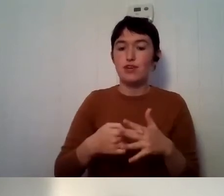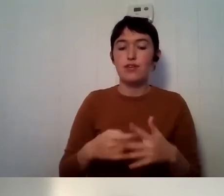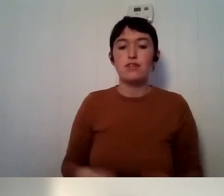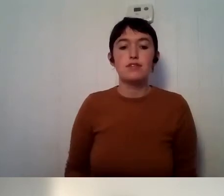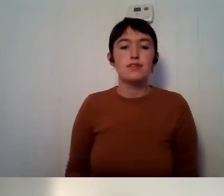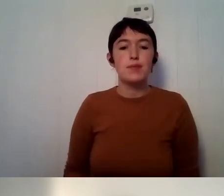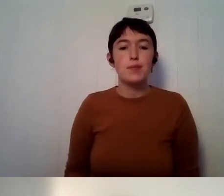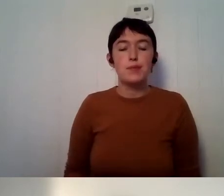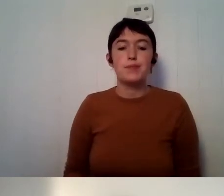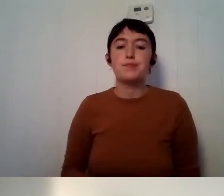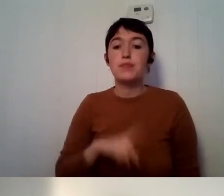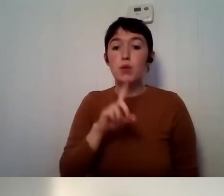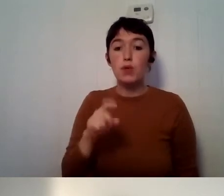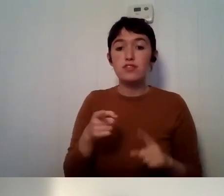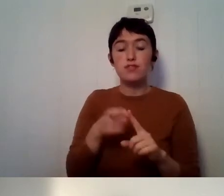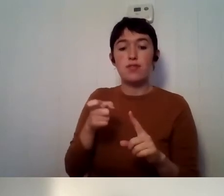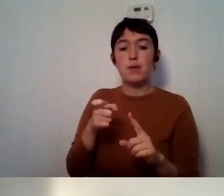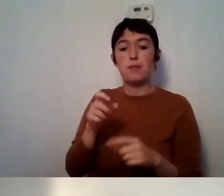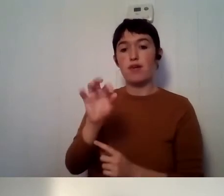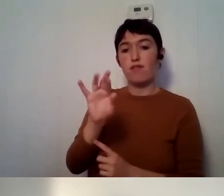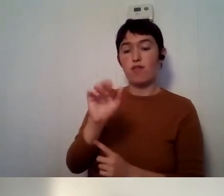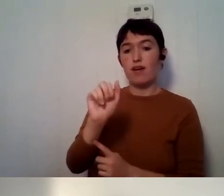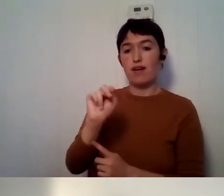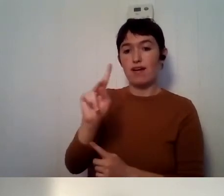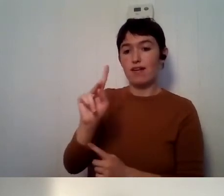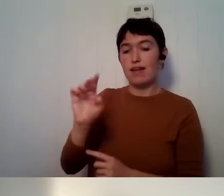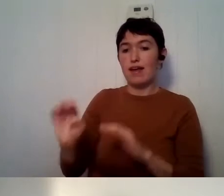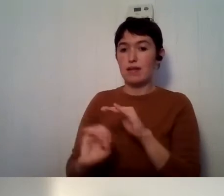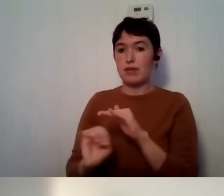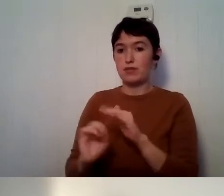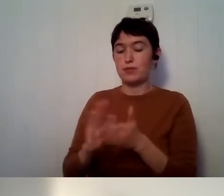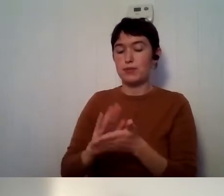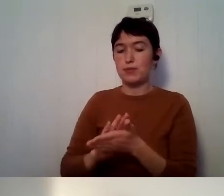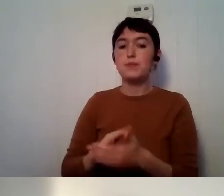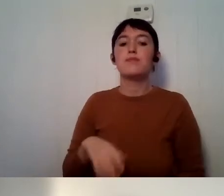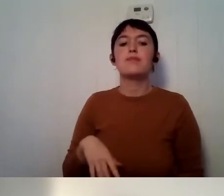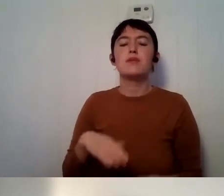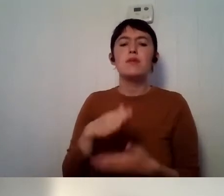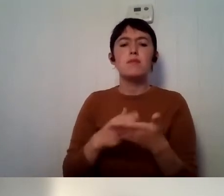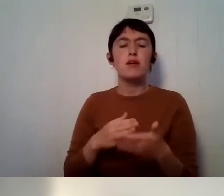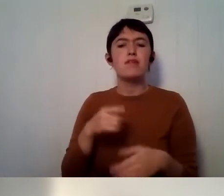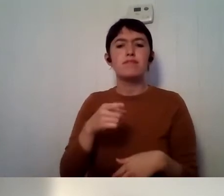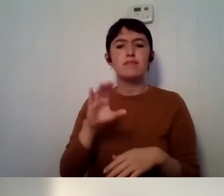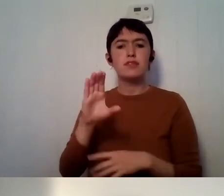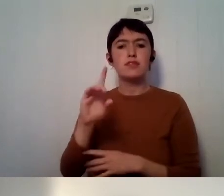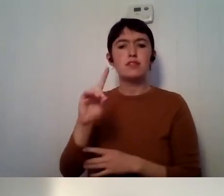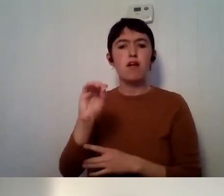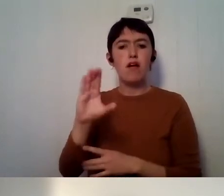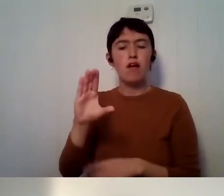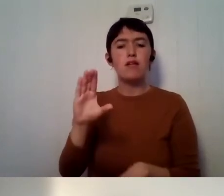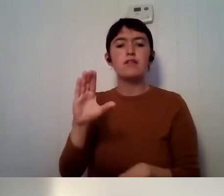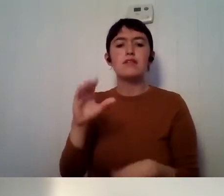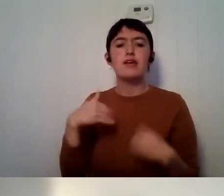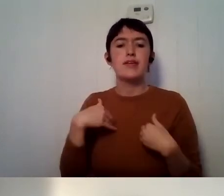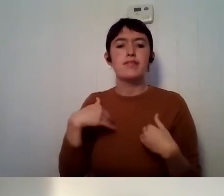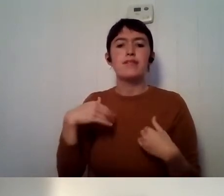So we've got a question from Frank's Elementary. In the part of the documentary where we have